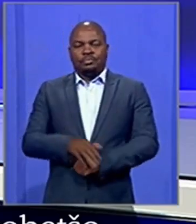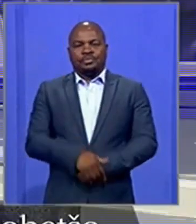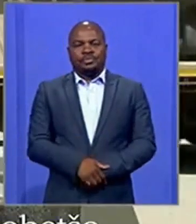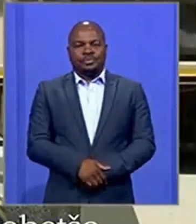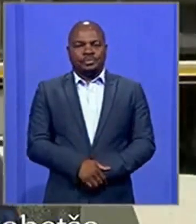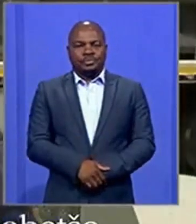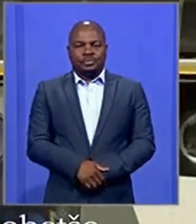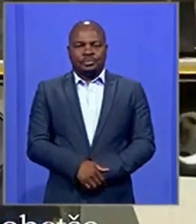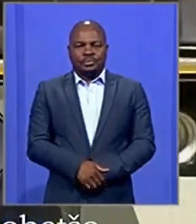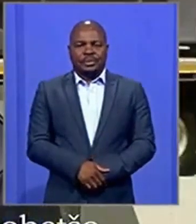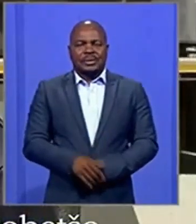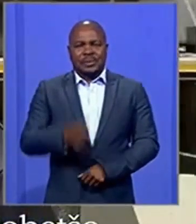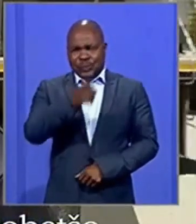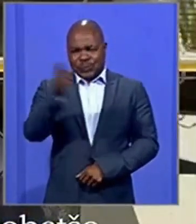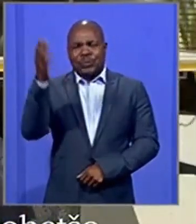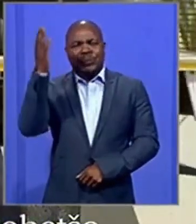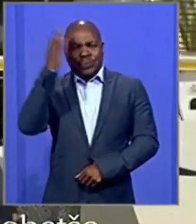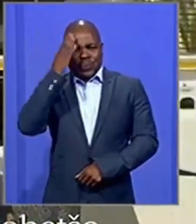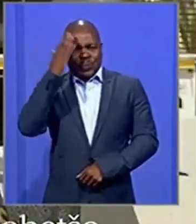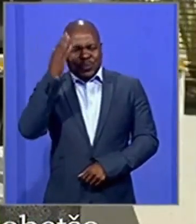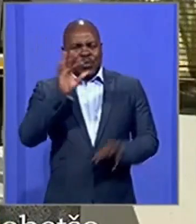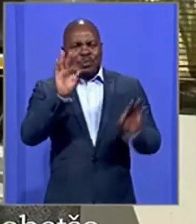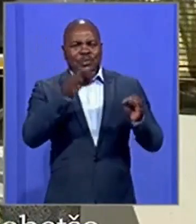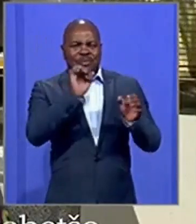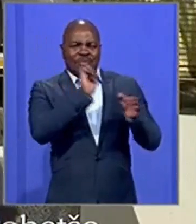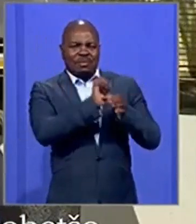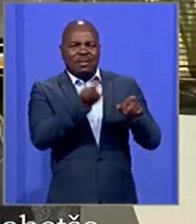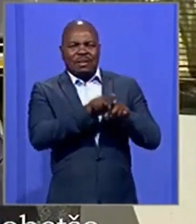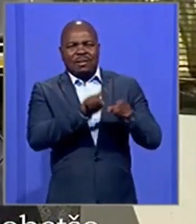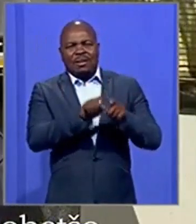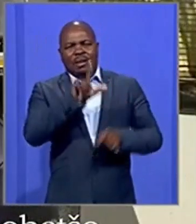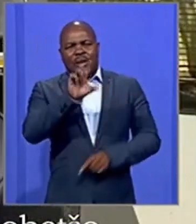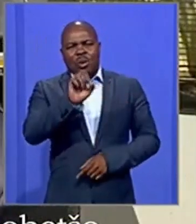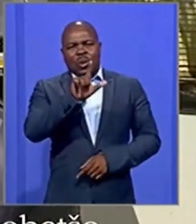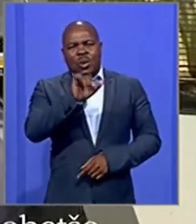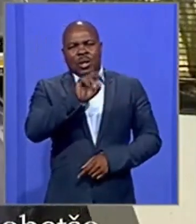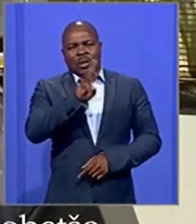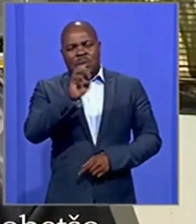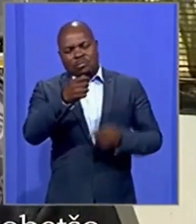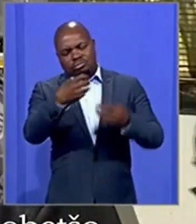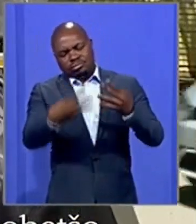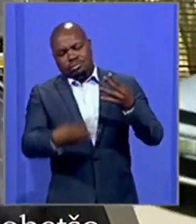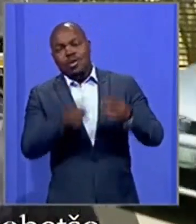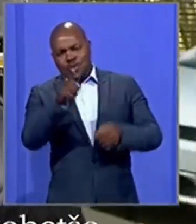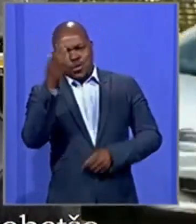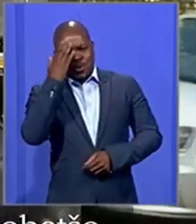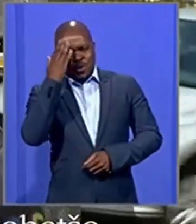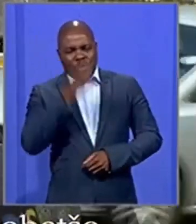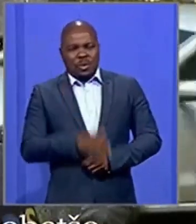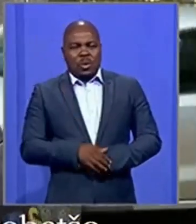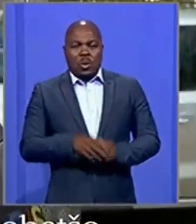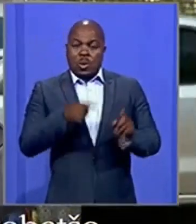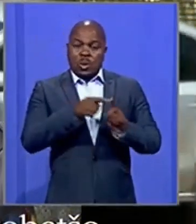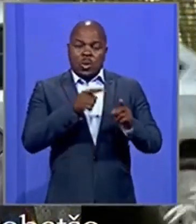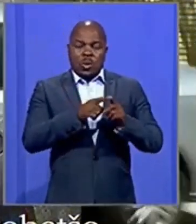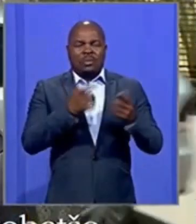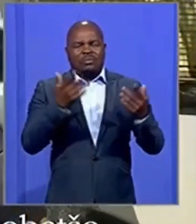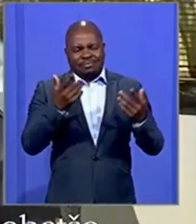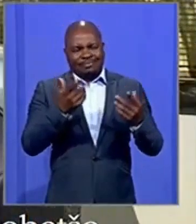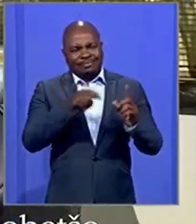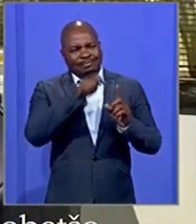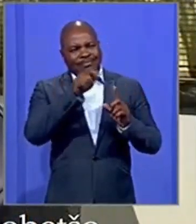Ke tsa gore rotlhe ra itse album ya ga Zahara e nang le dipina tse tshwanang le bololiwe gareng ga tse dingwe ke mo diragatso e leng gore go tla tsaya